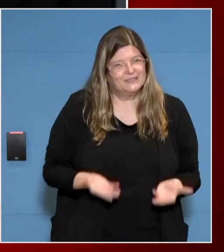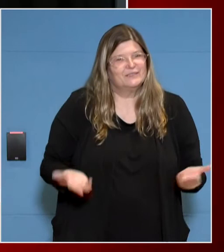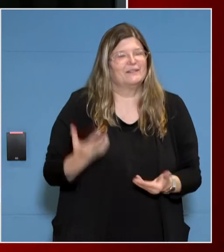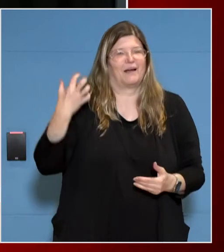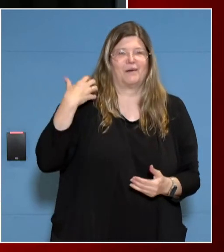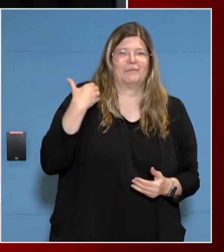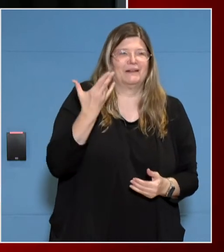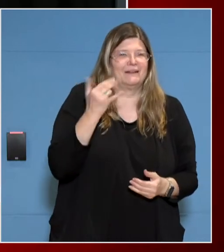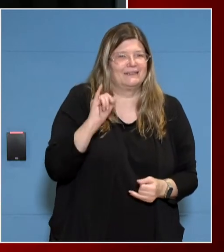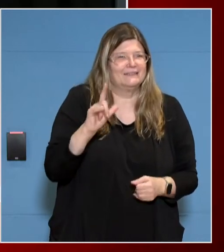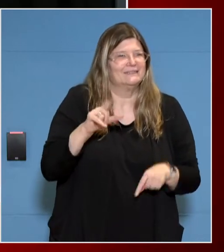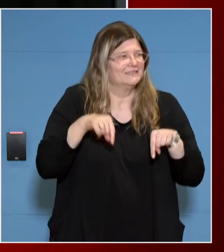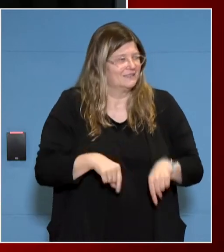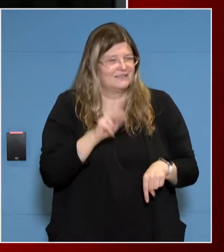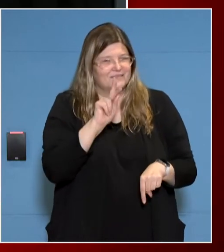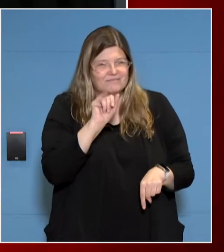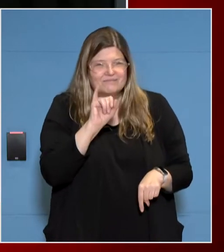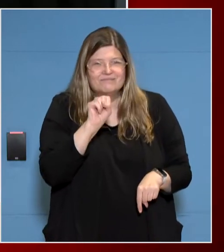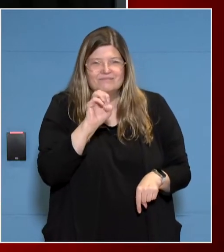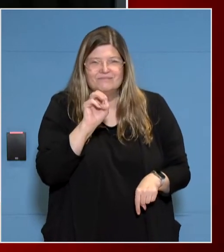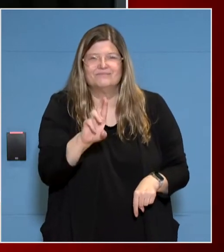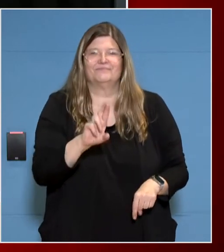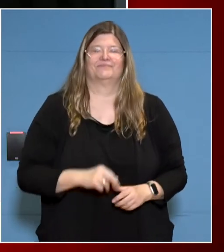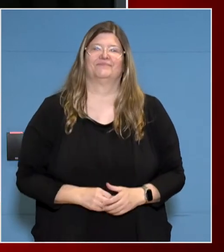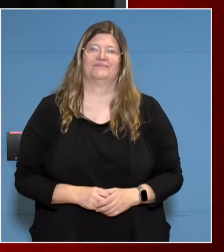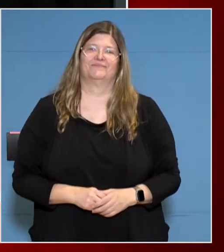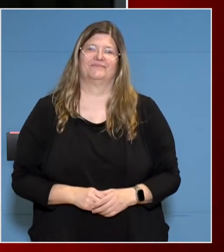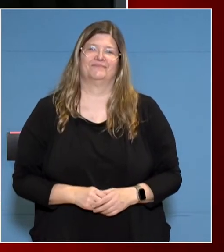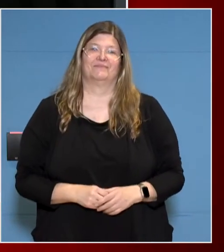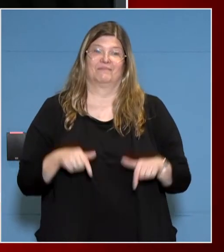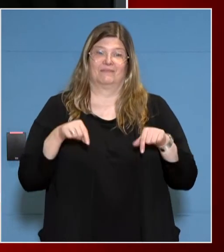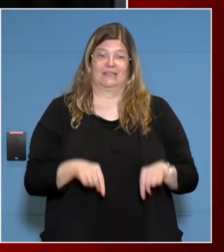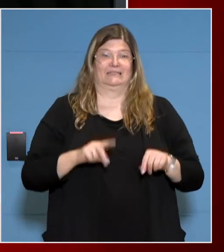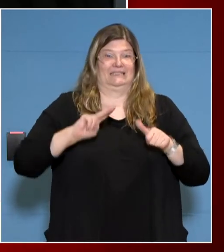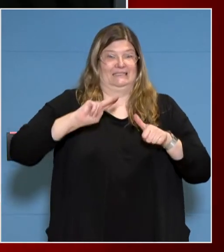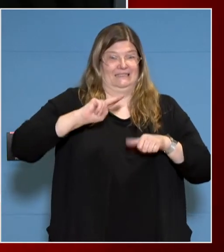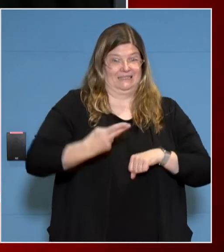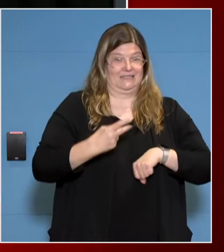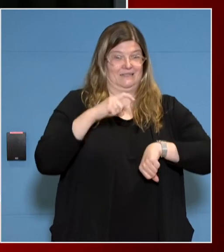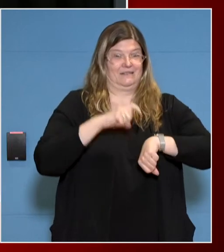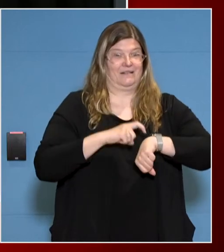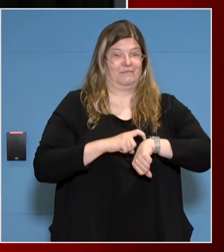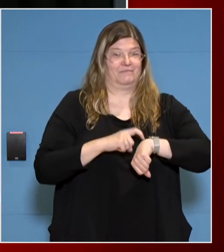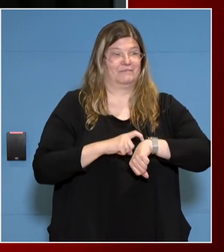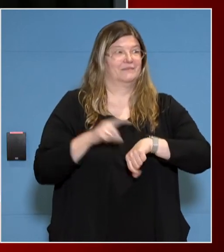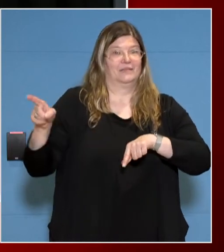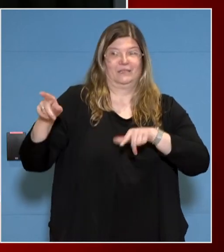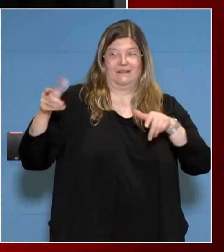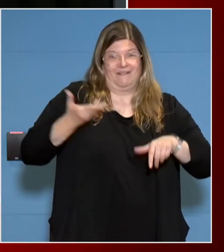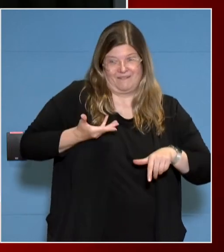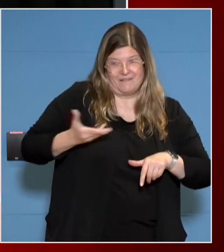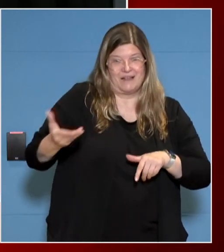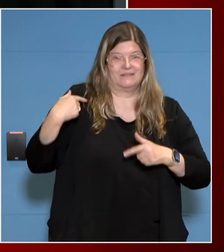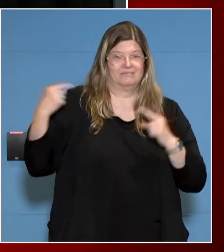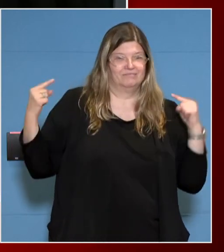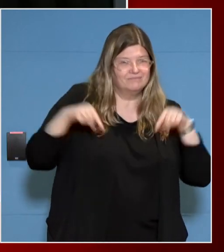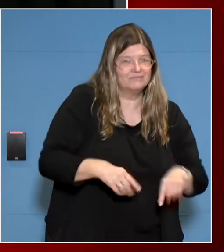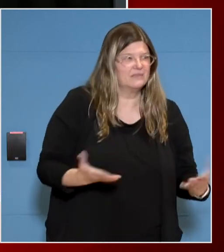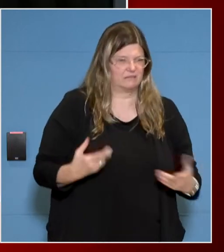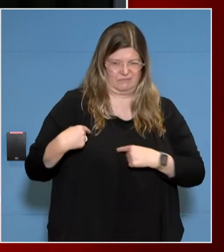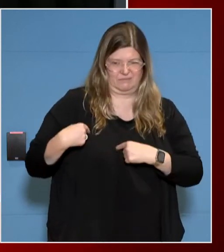the second time that you've hosted us in about a month, and I want to thank you for that. We were here a